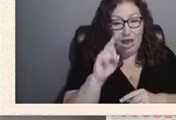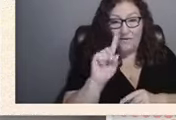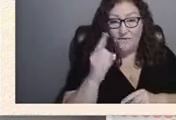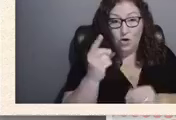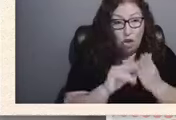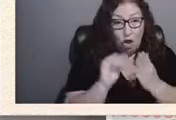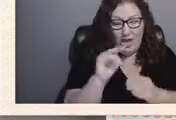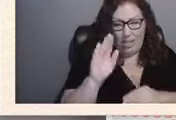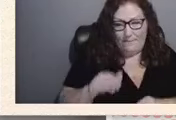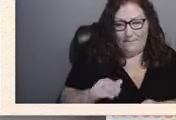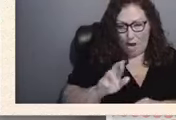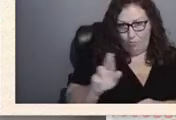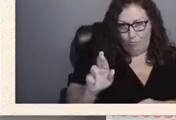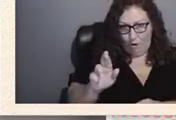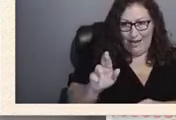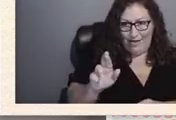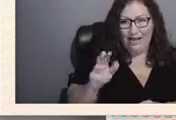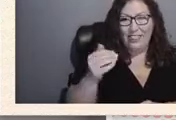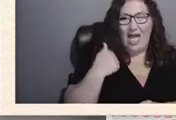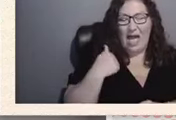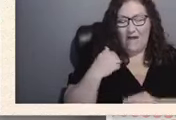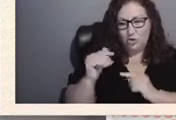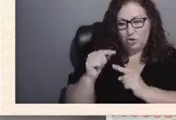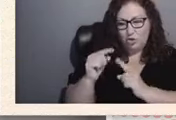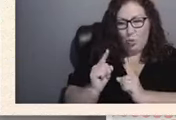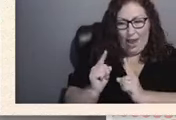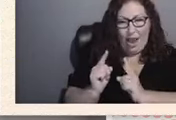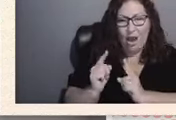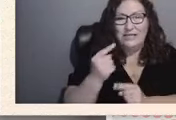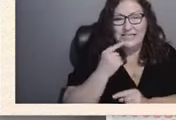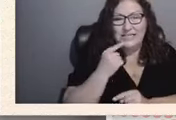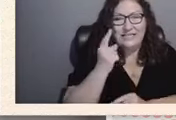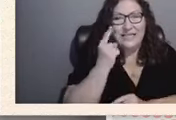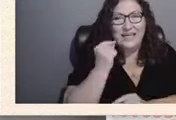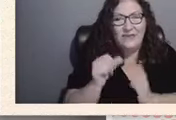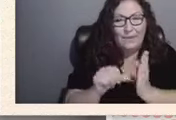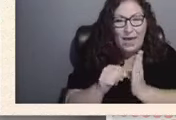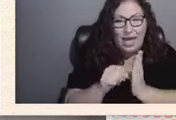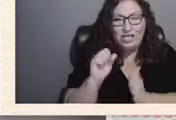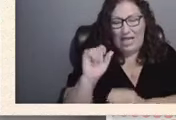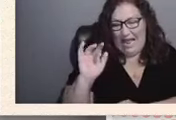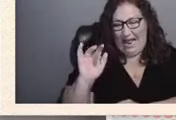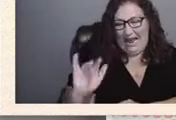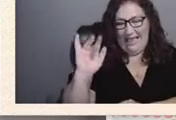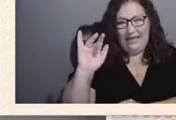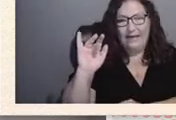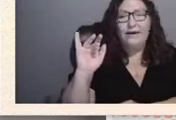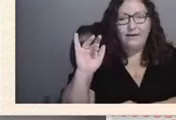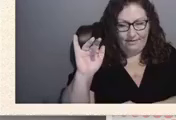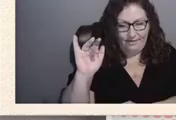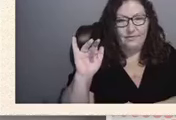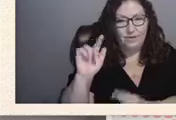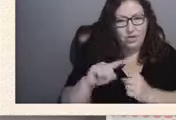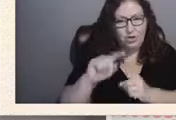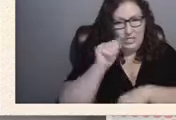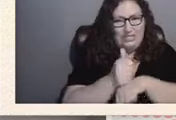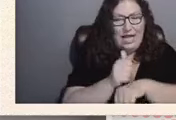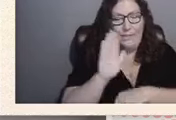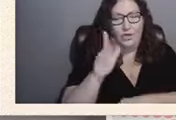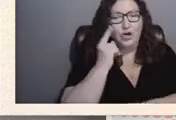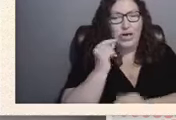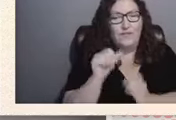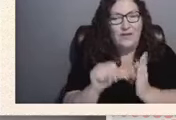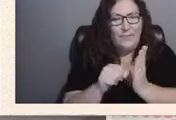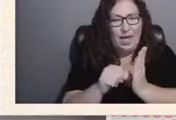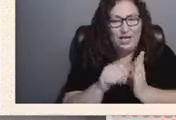there's going to be a little square that says gifting page. On there, you can click that and to establish your gifting page. So that can